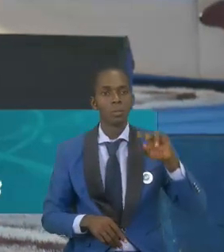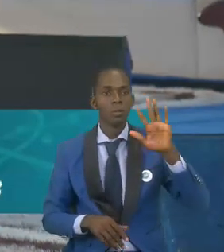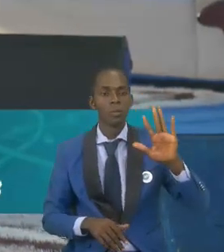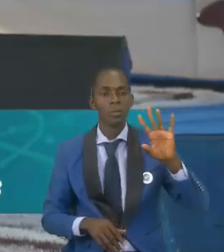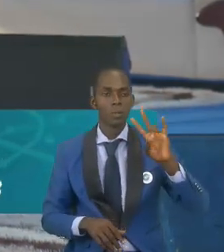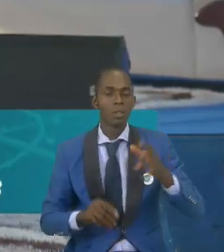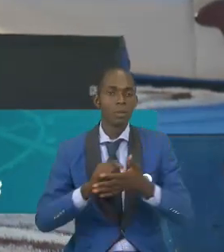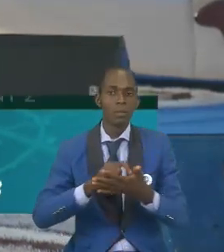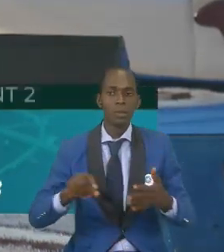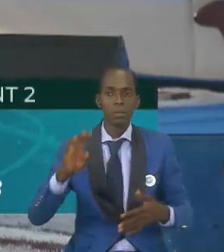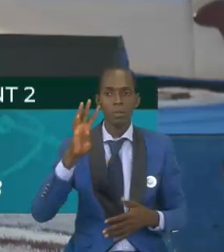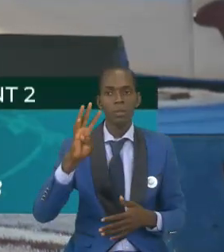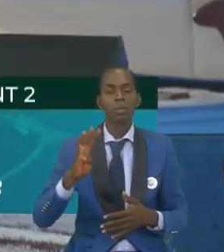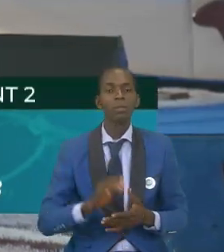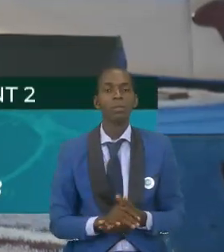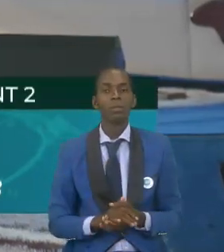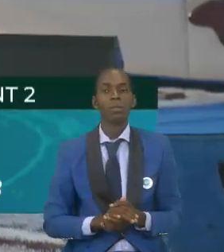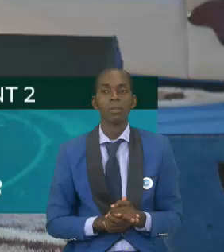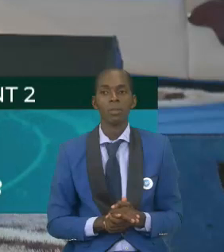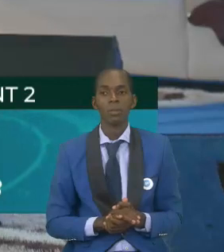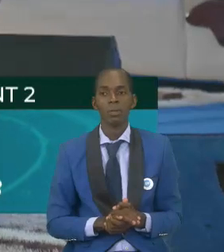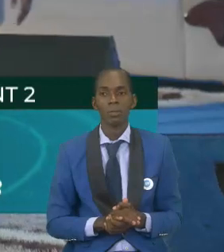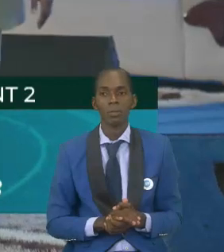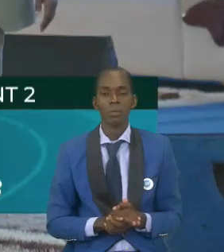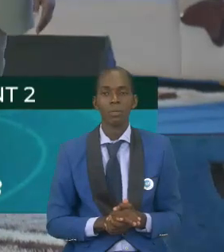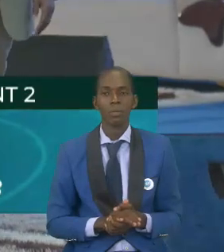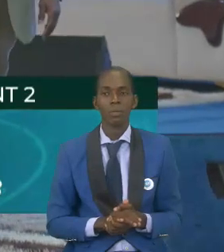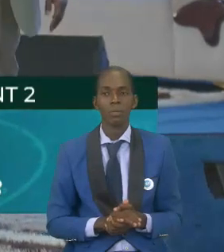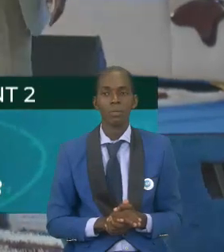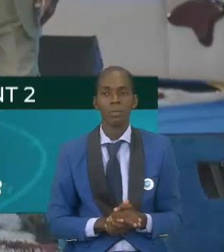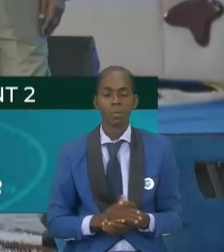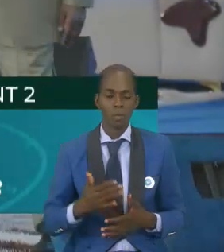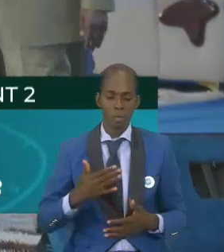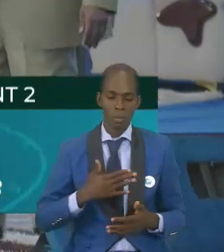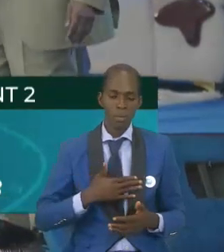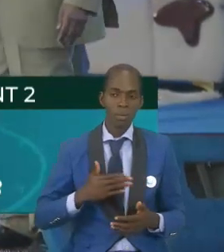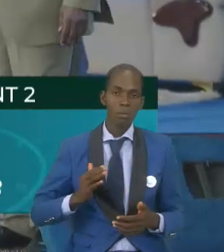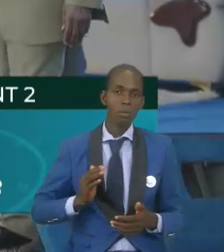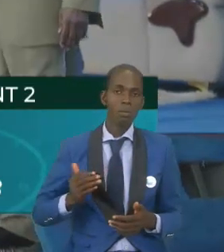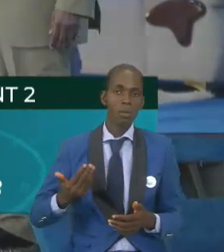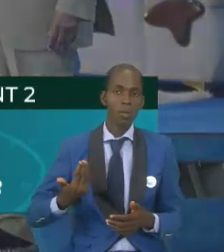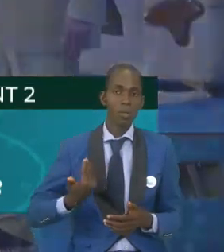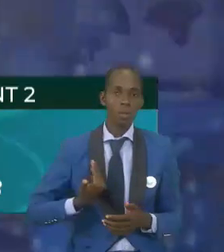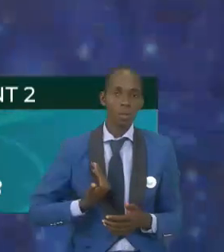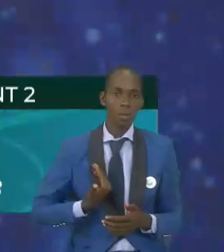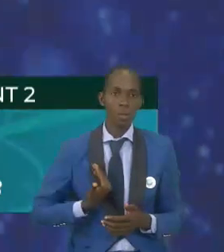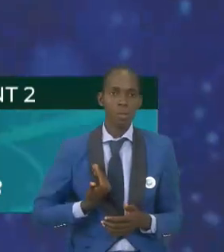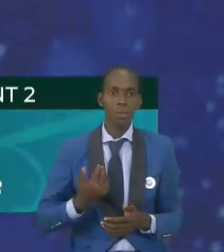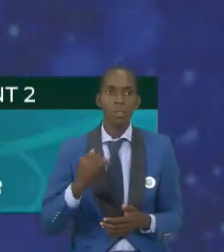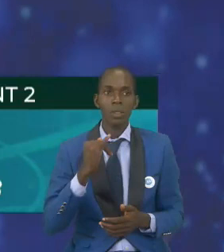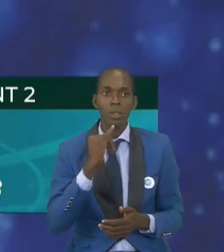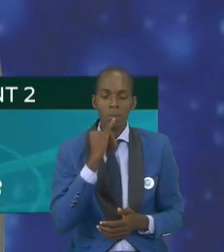57. We're looking at verse 4. My soul is among